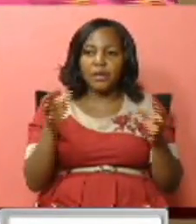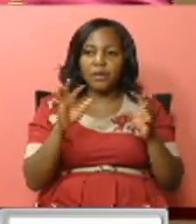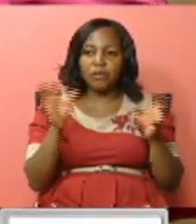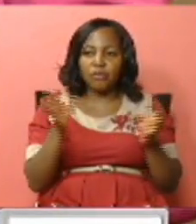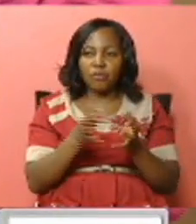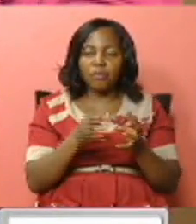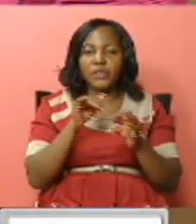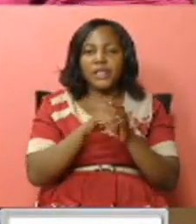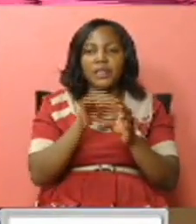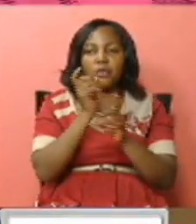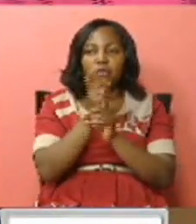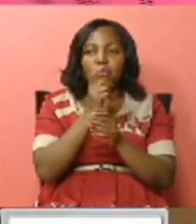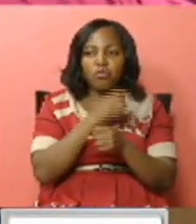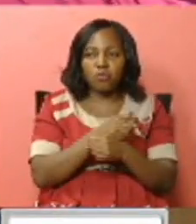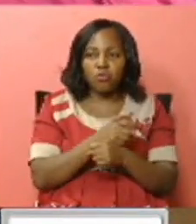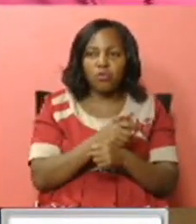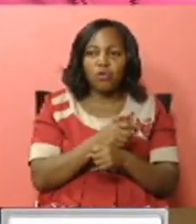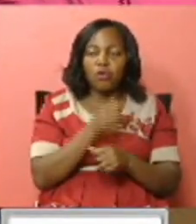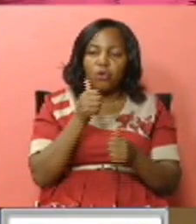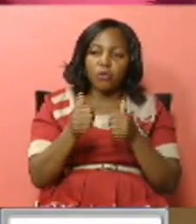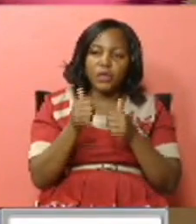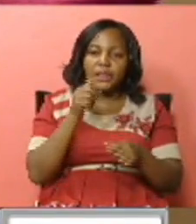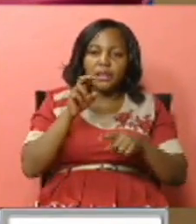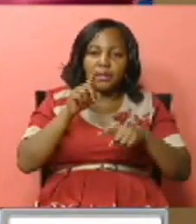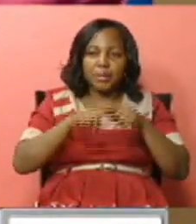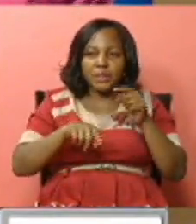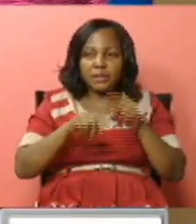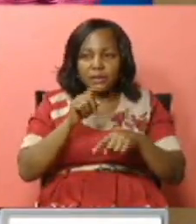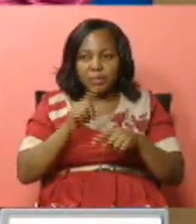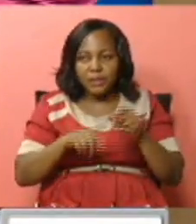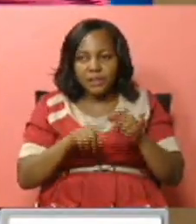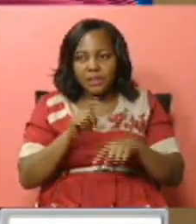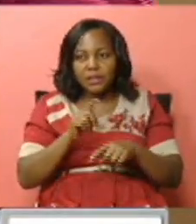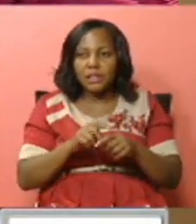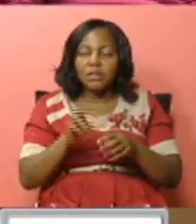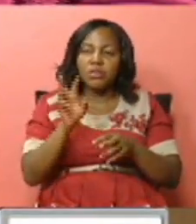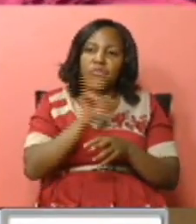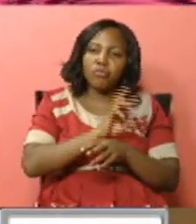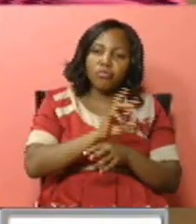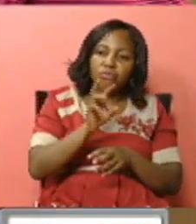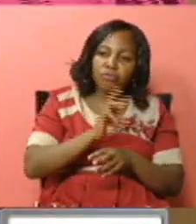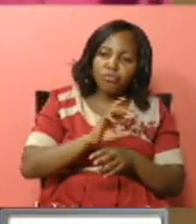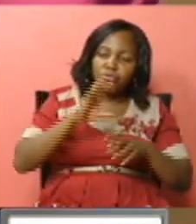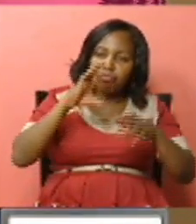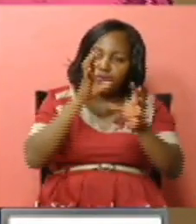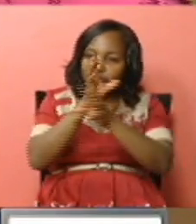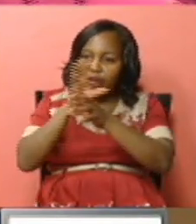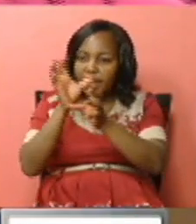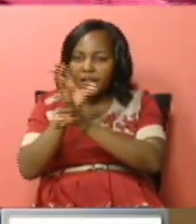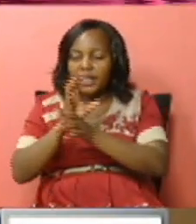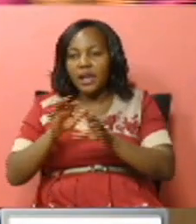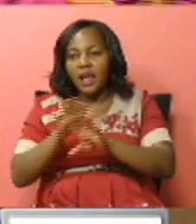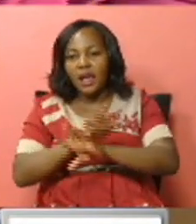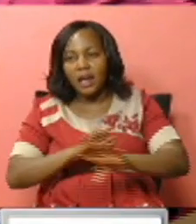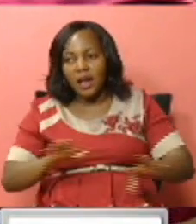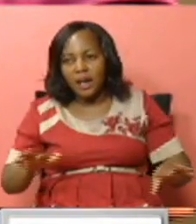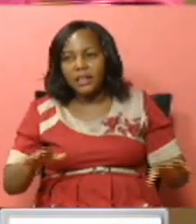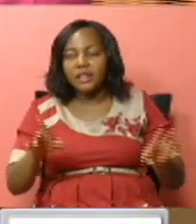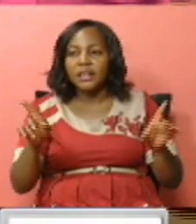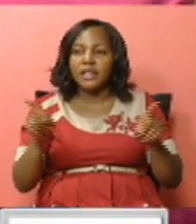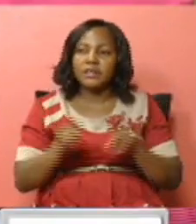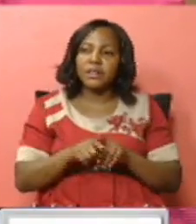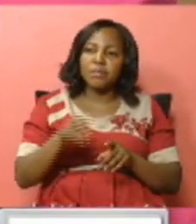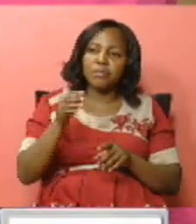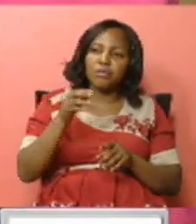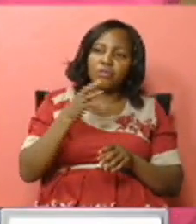called Kekwaro that really participates in being able surveying land with the surveyors, finding